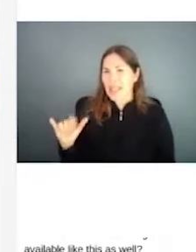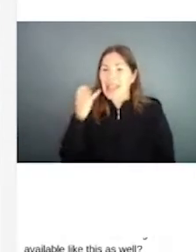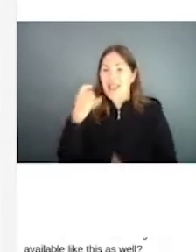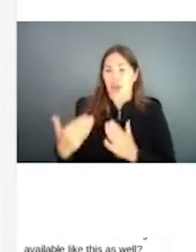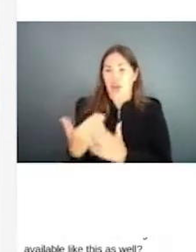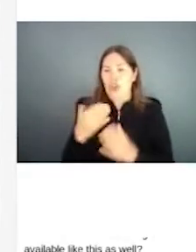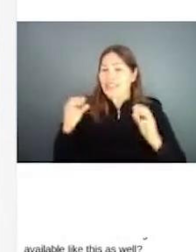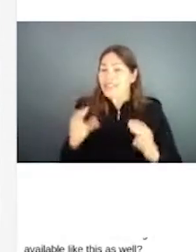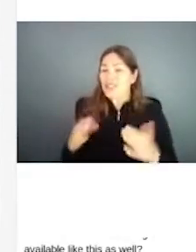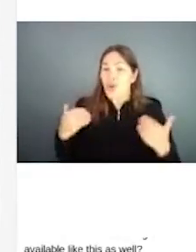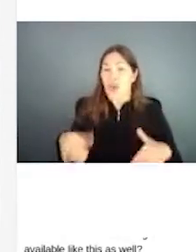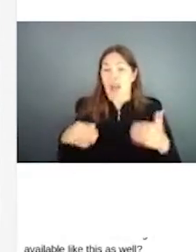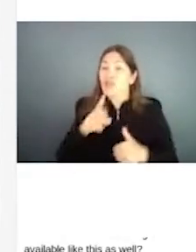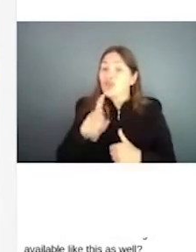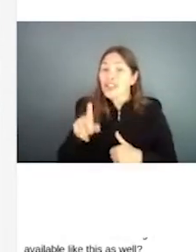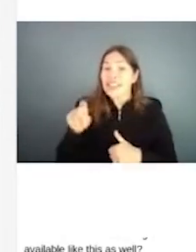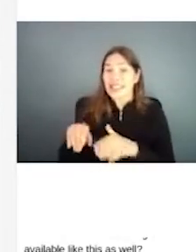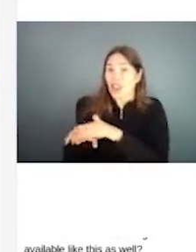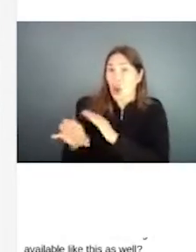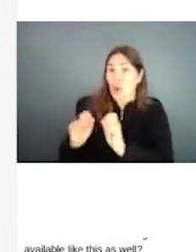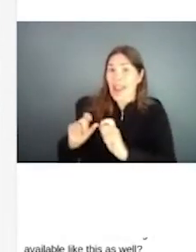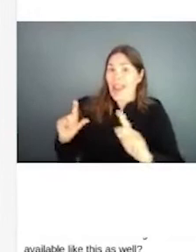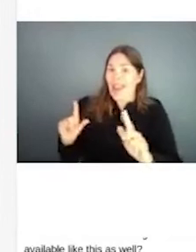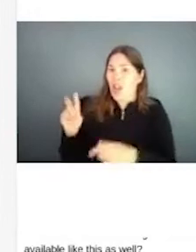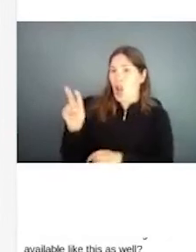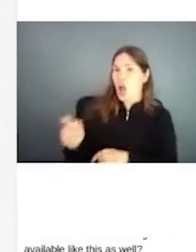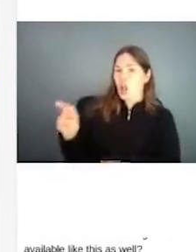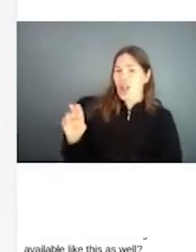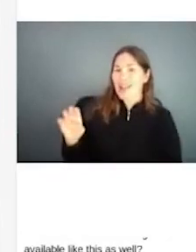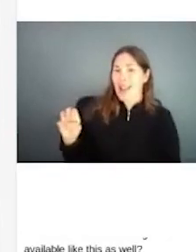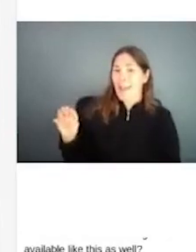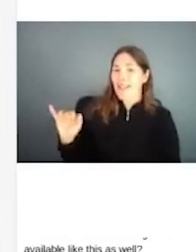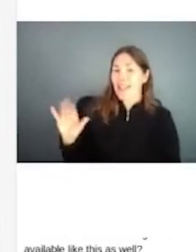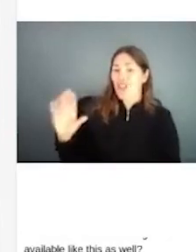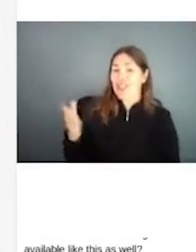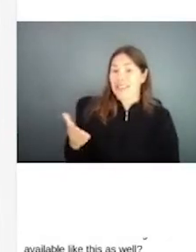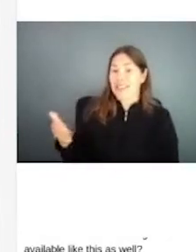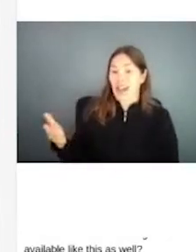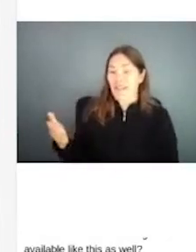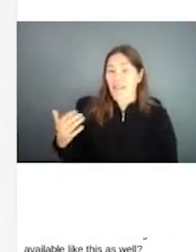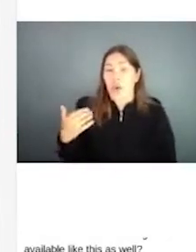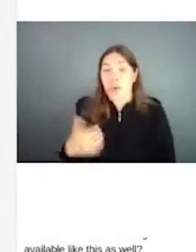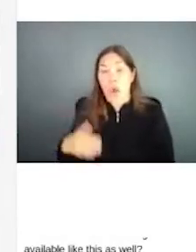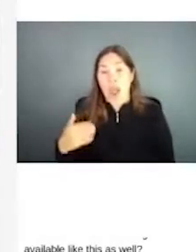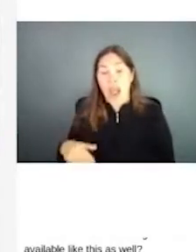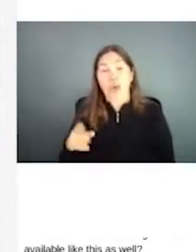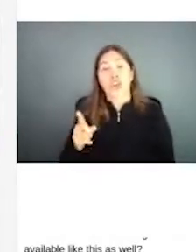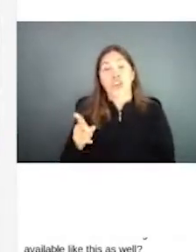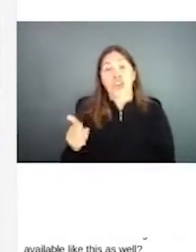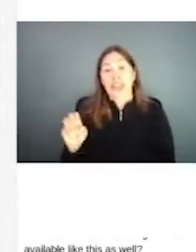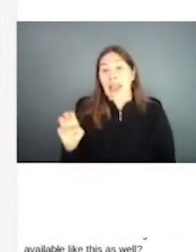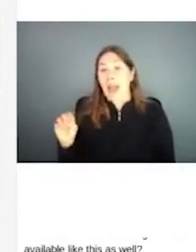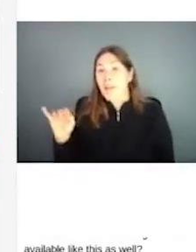you really need to go in there and you need to take a look at Emily's stuff. Emily is